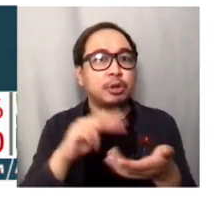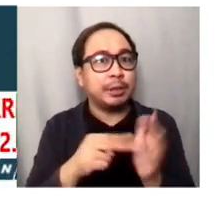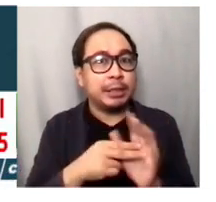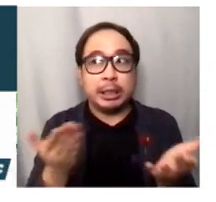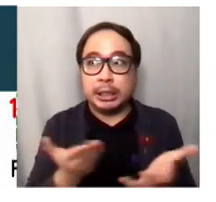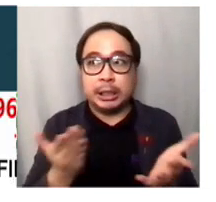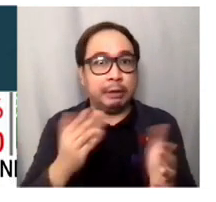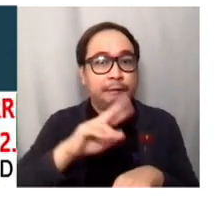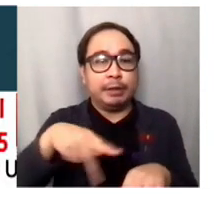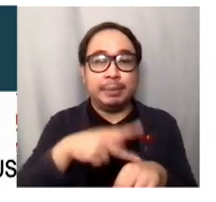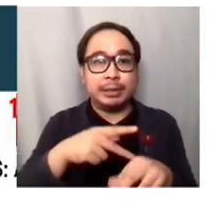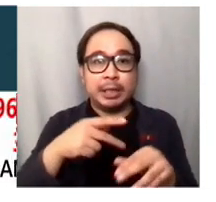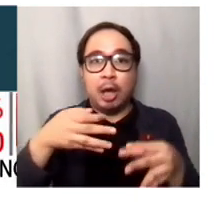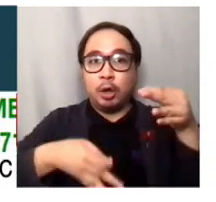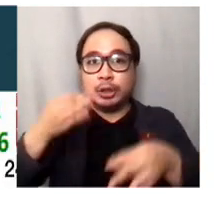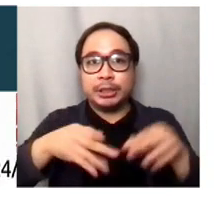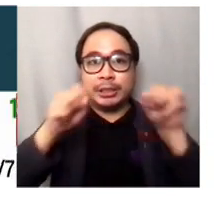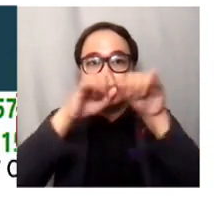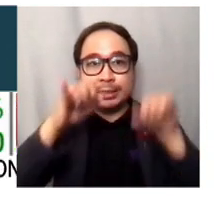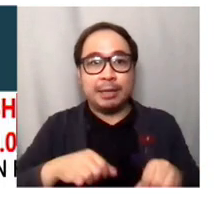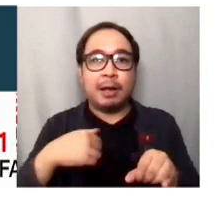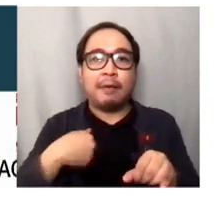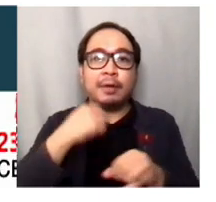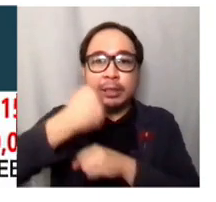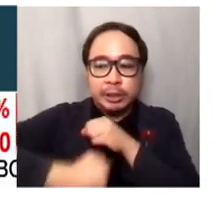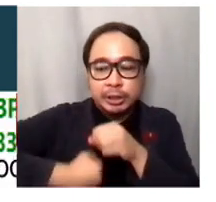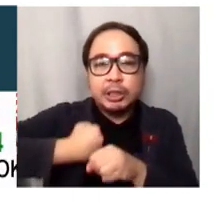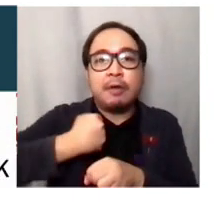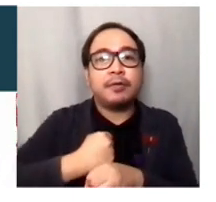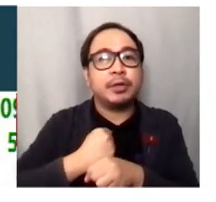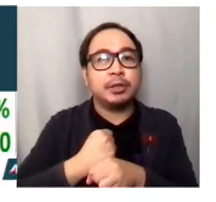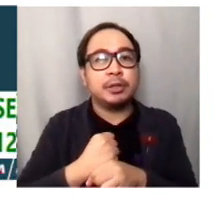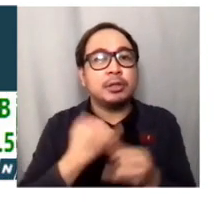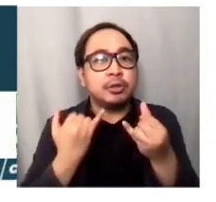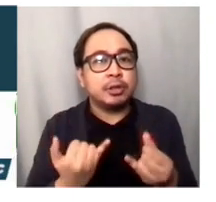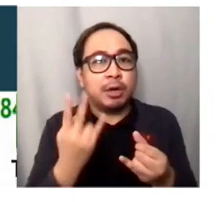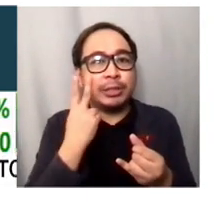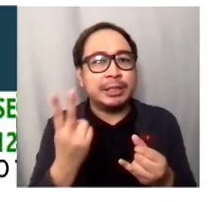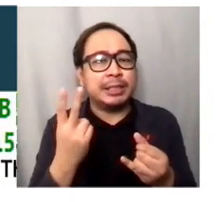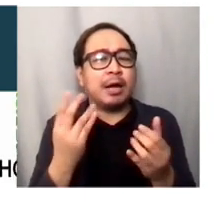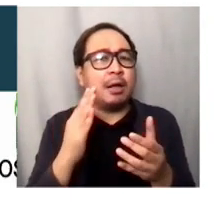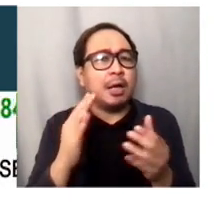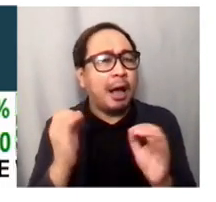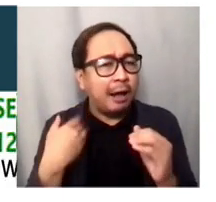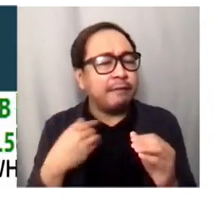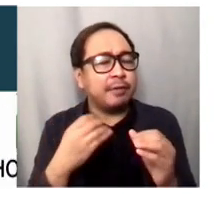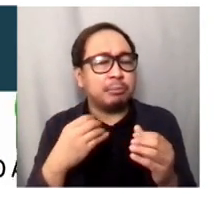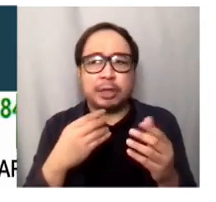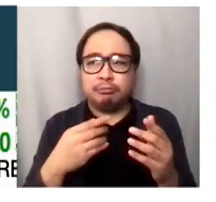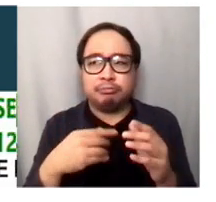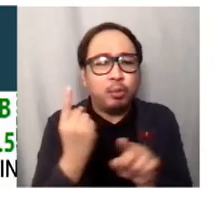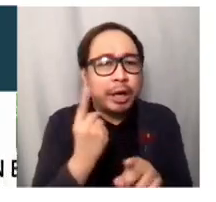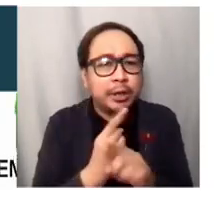system suffers. We don't want that happening. We have enough issues about the rule of law, about due process in